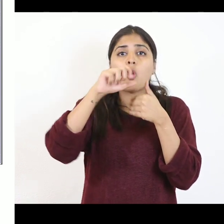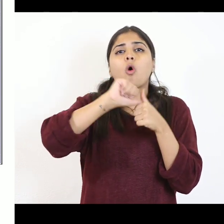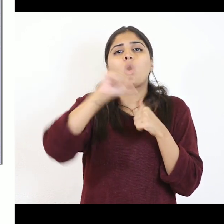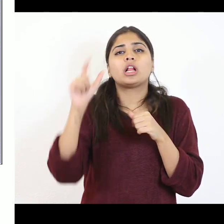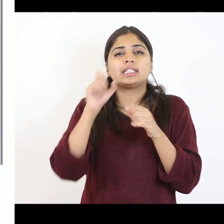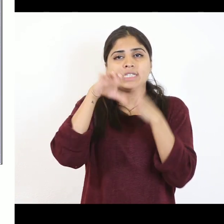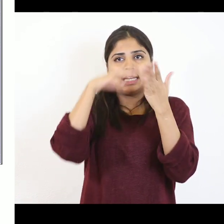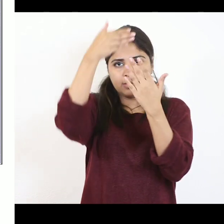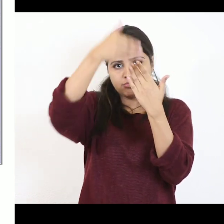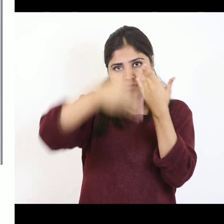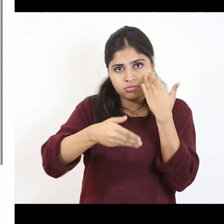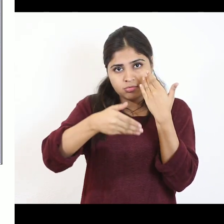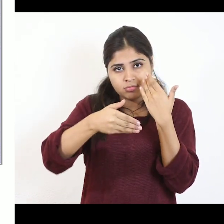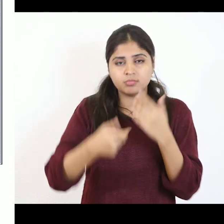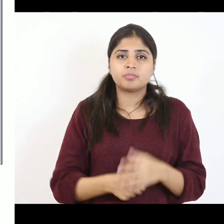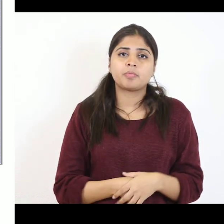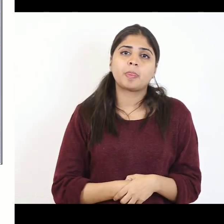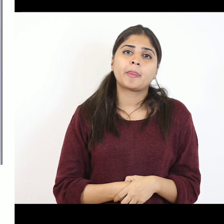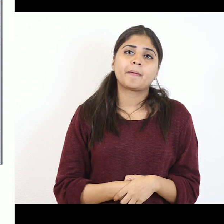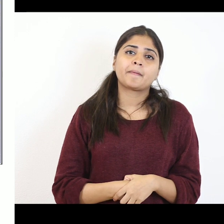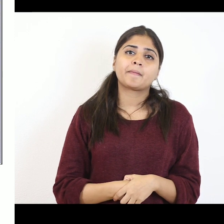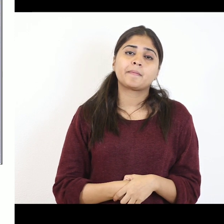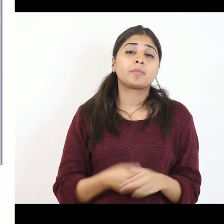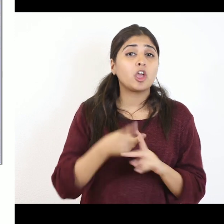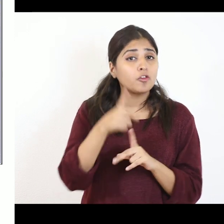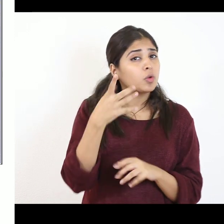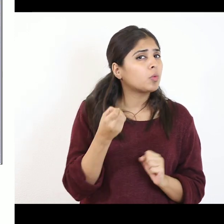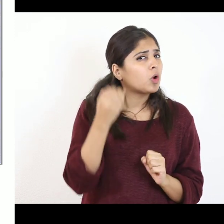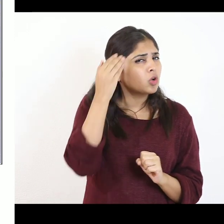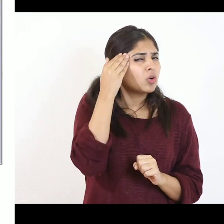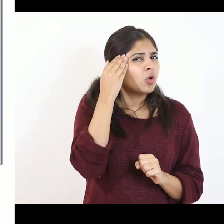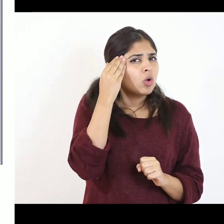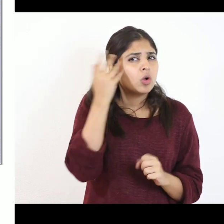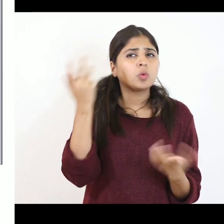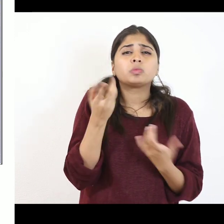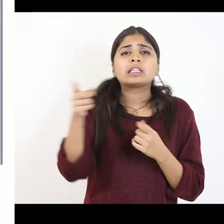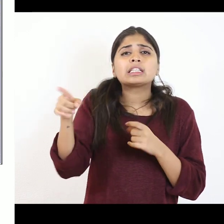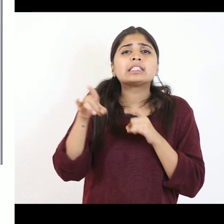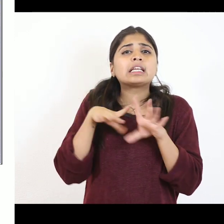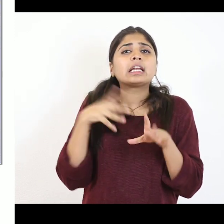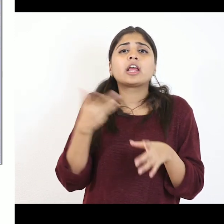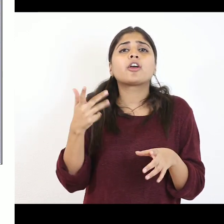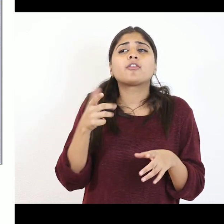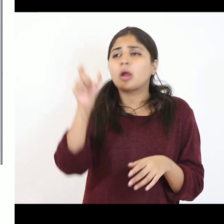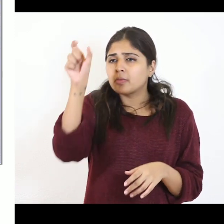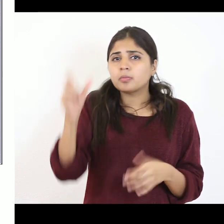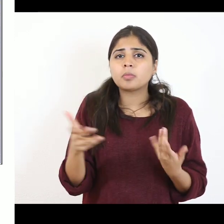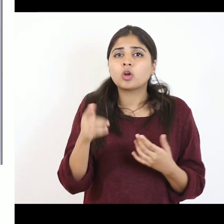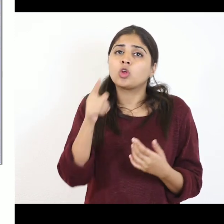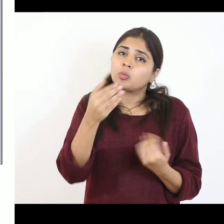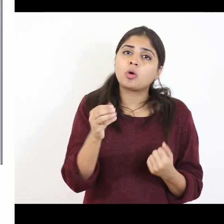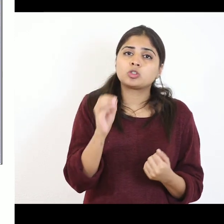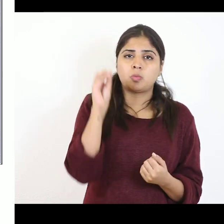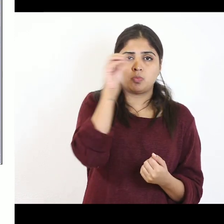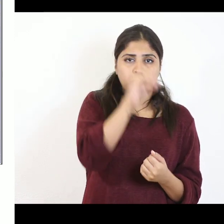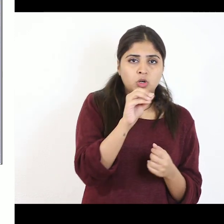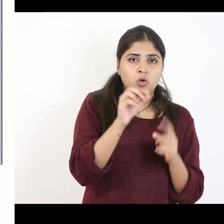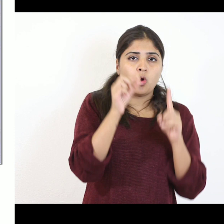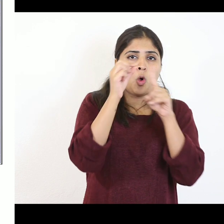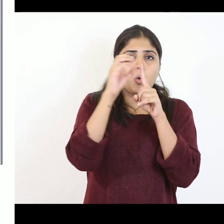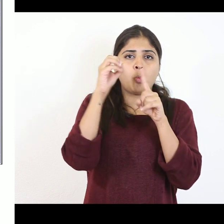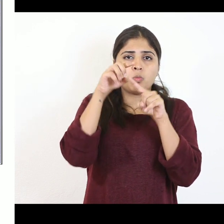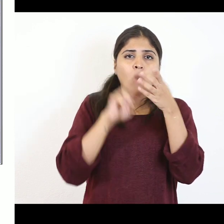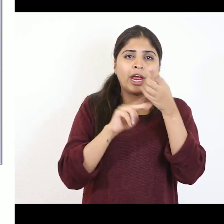all cities. If we want to know which city each individual lives, we could store a pointer in